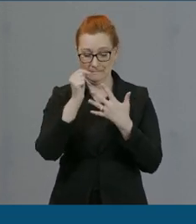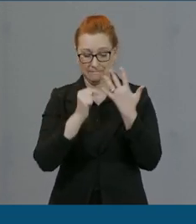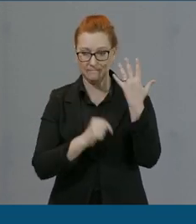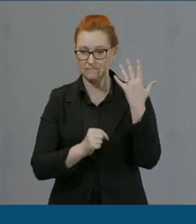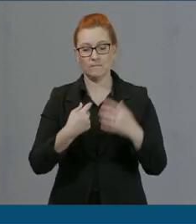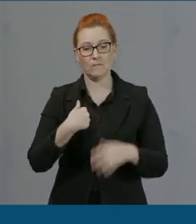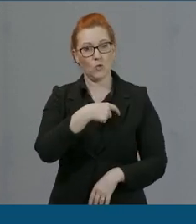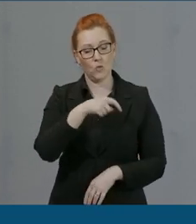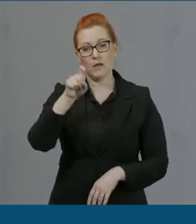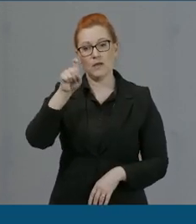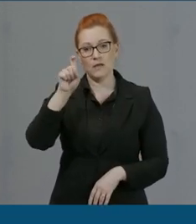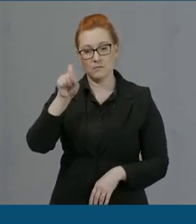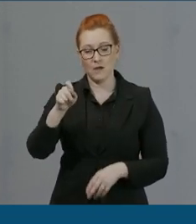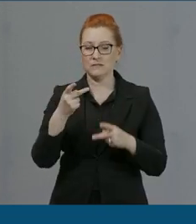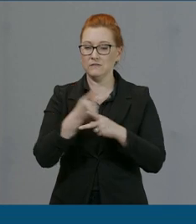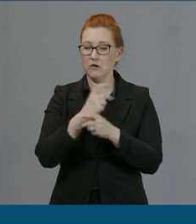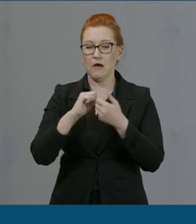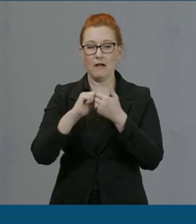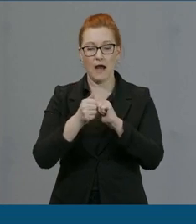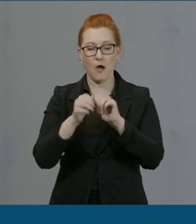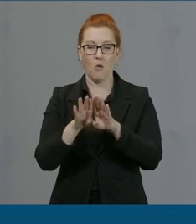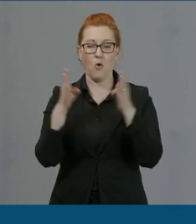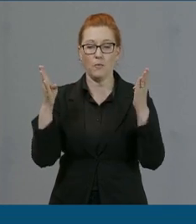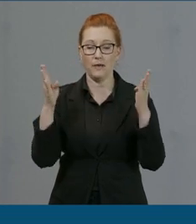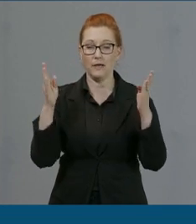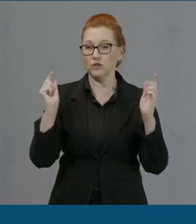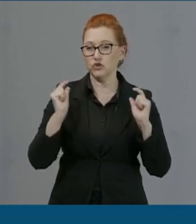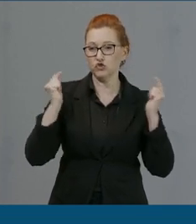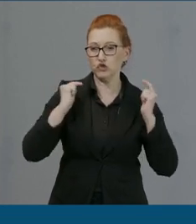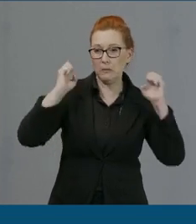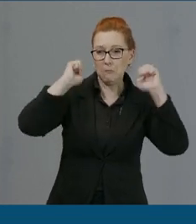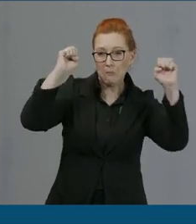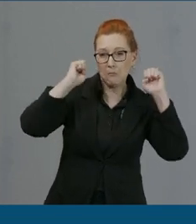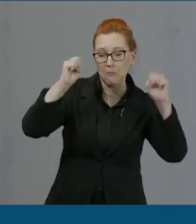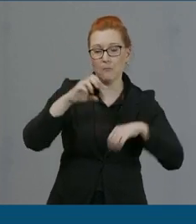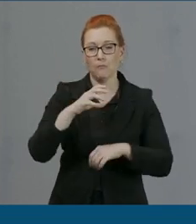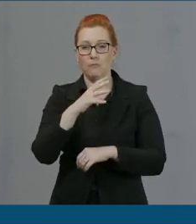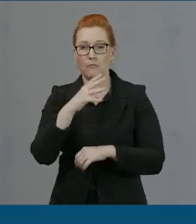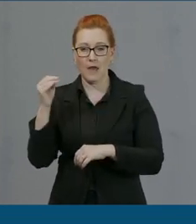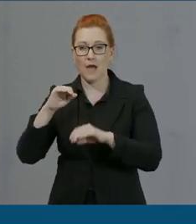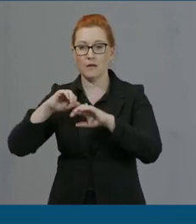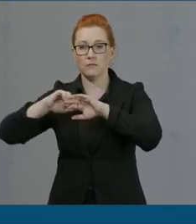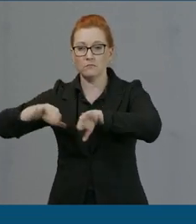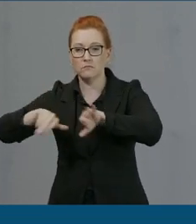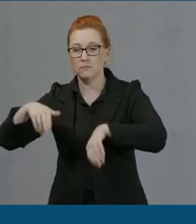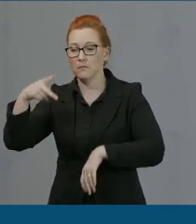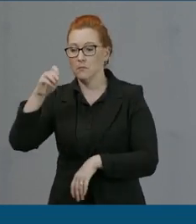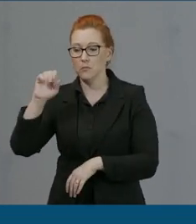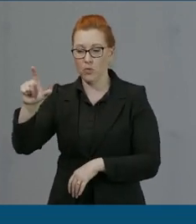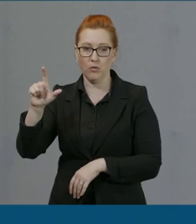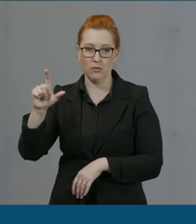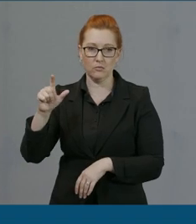proper guidance is around gyms and pools, of course, informed by the